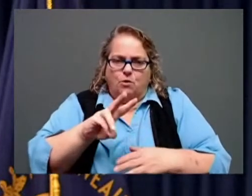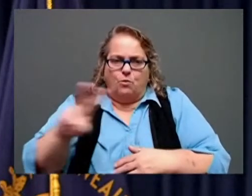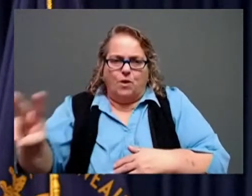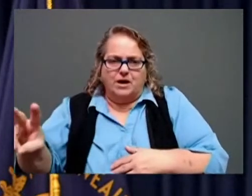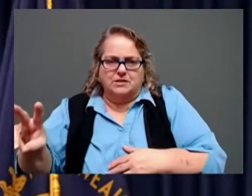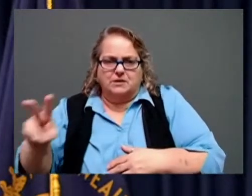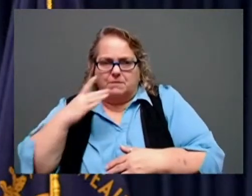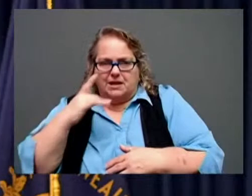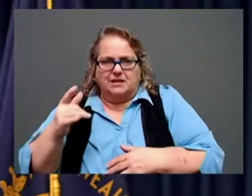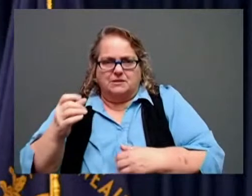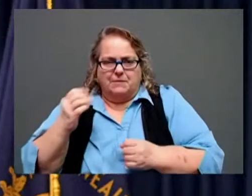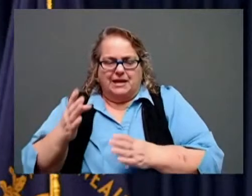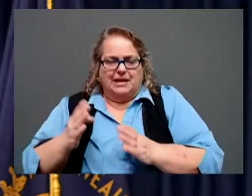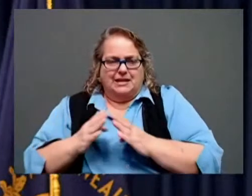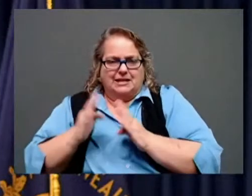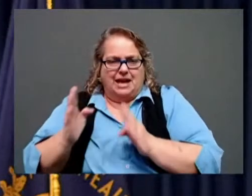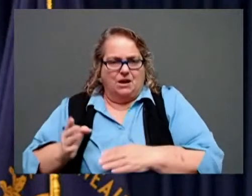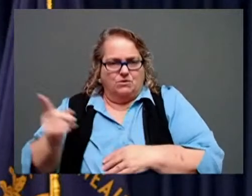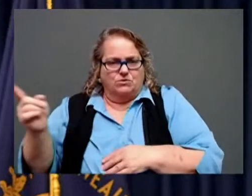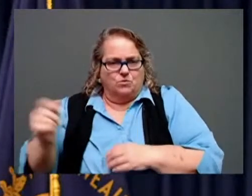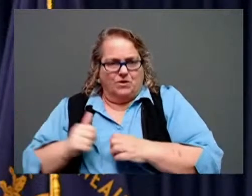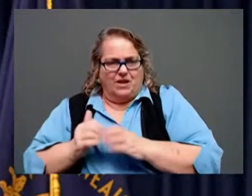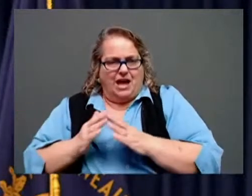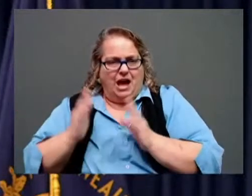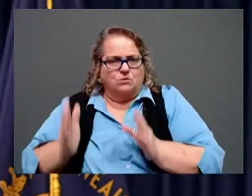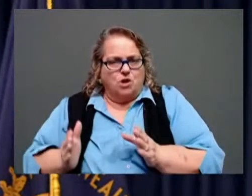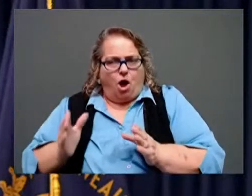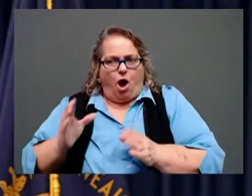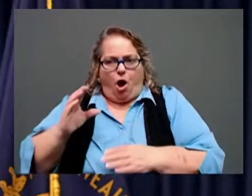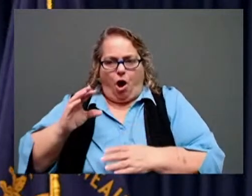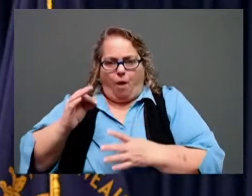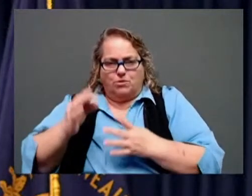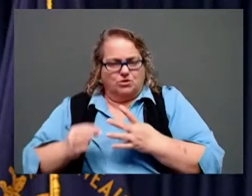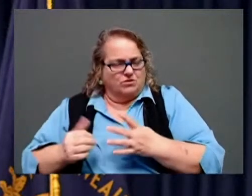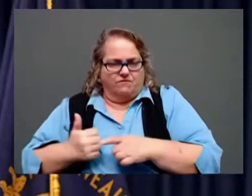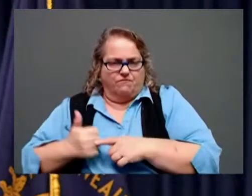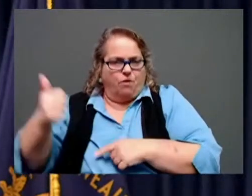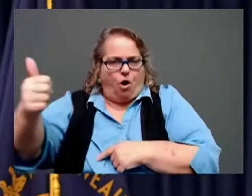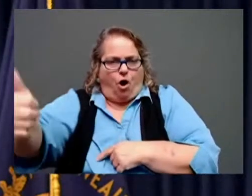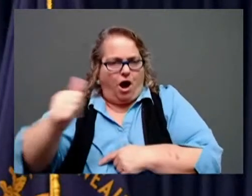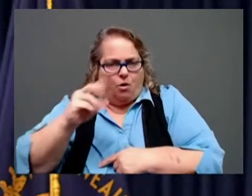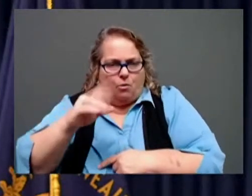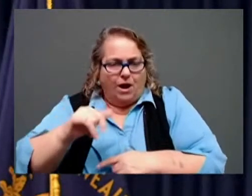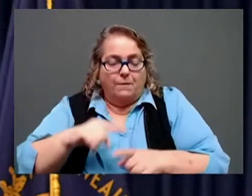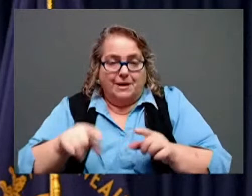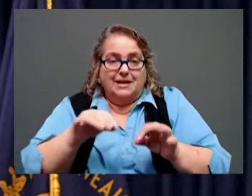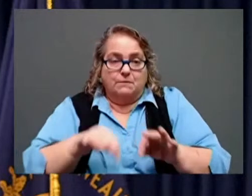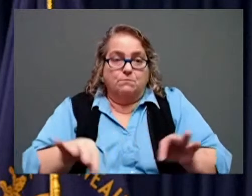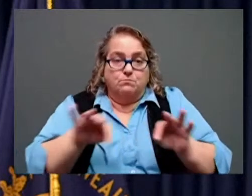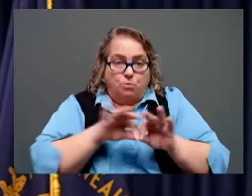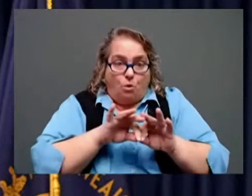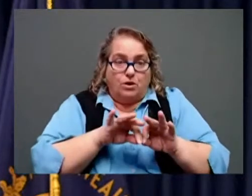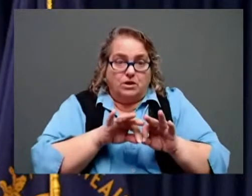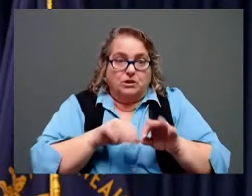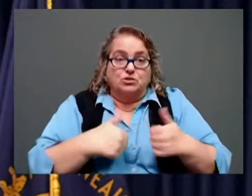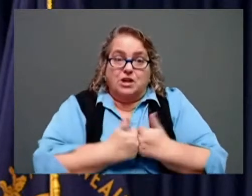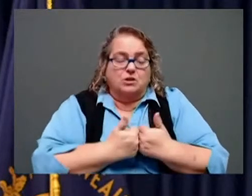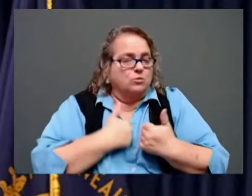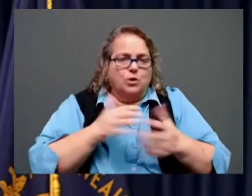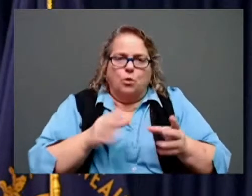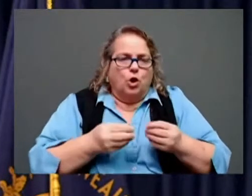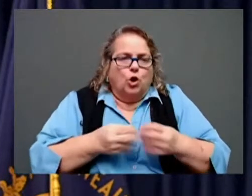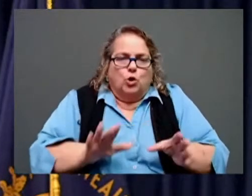housing options are so far away. But it's going to be a really important challenge to make sure we don't lose towns. That's very possible in